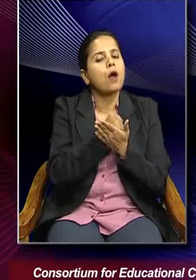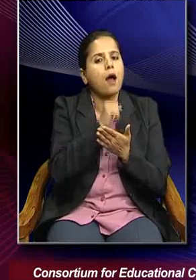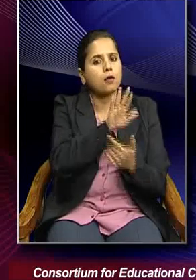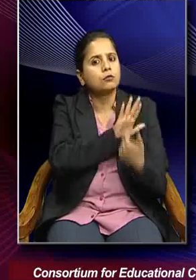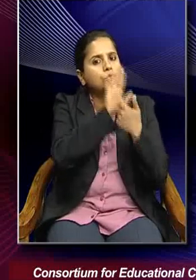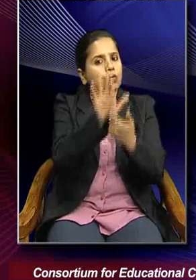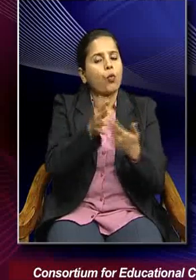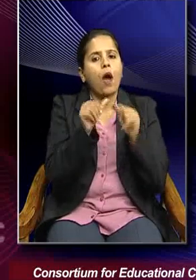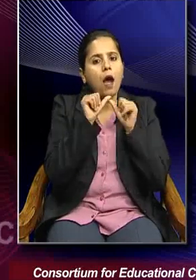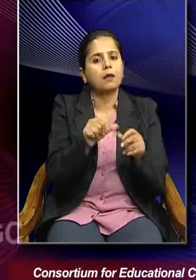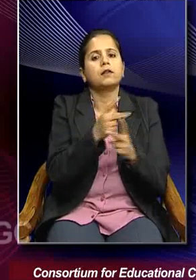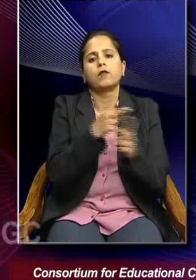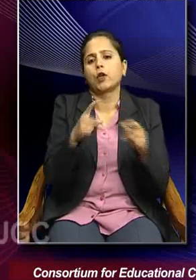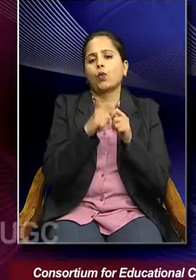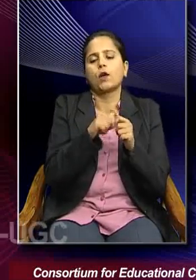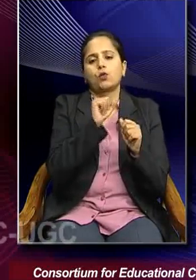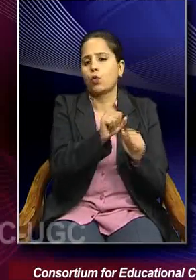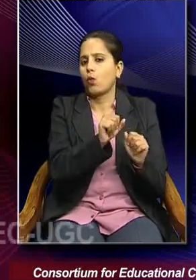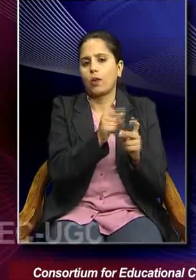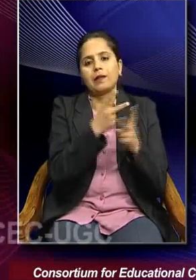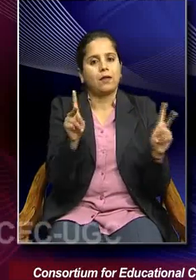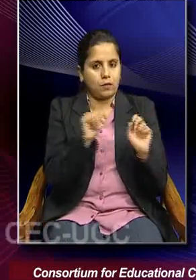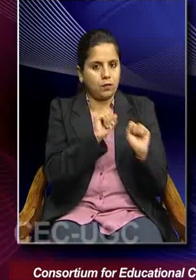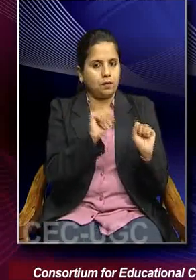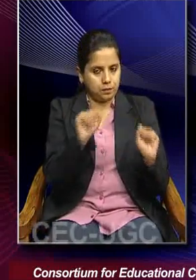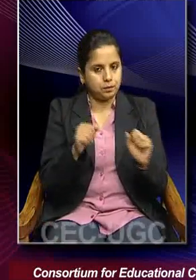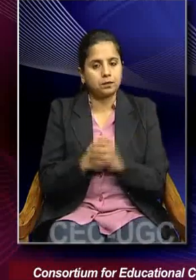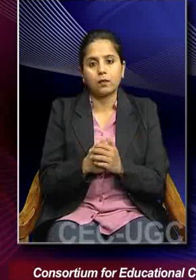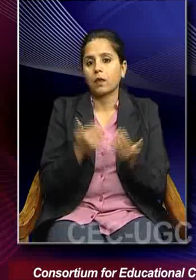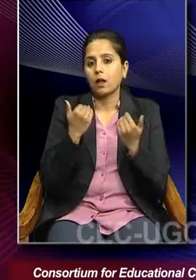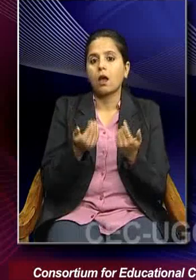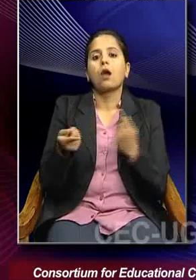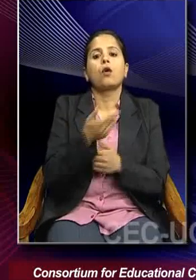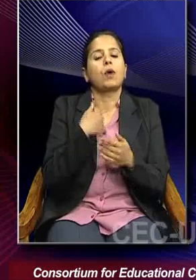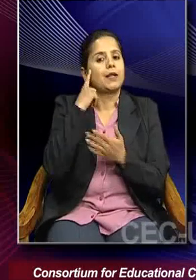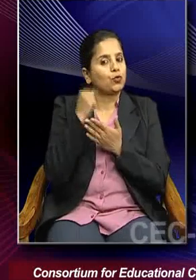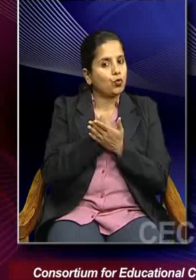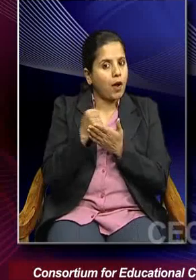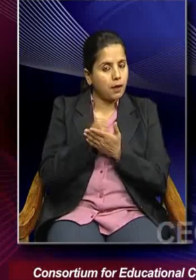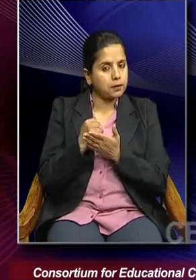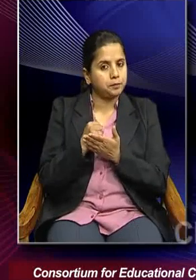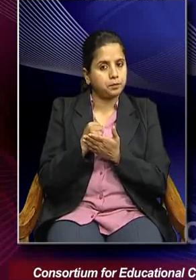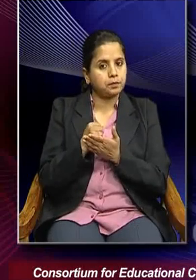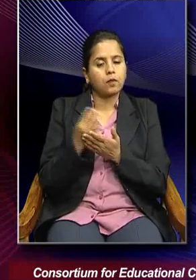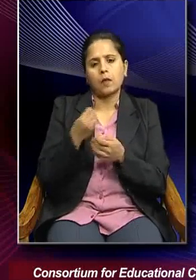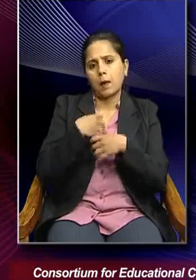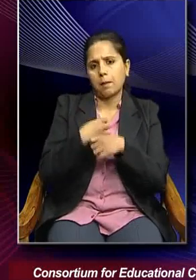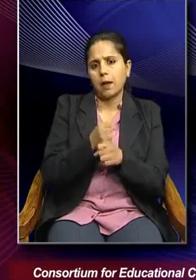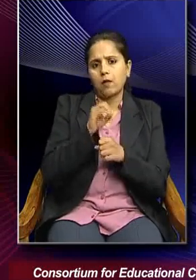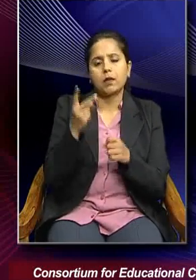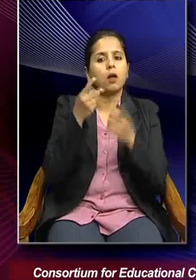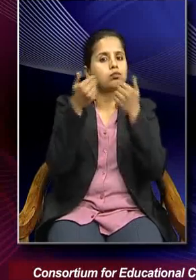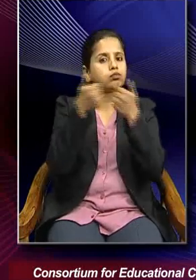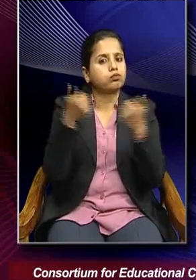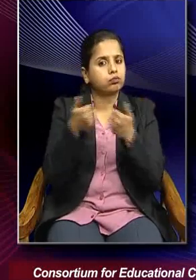and answer various questions. Now, I also tried to make certain